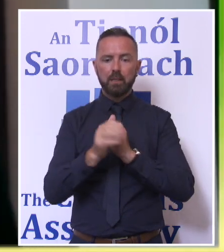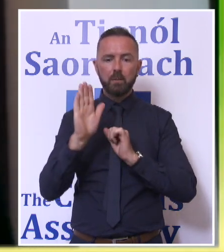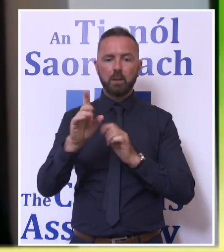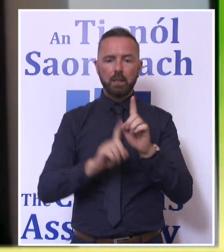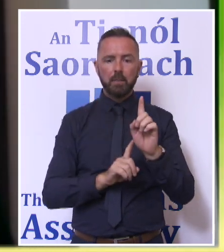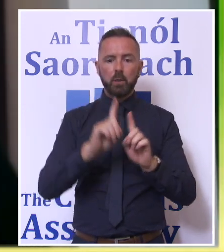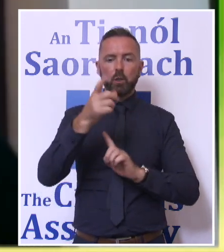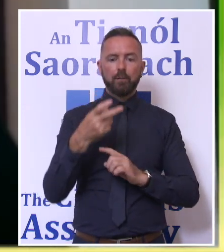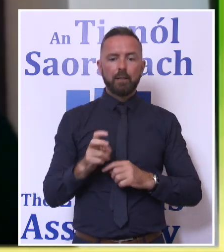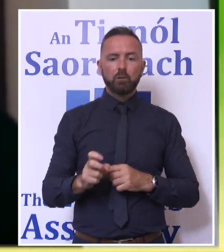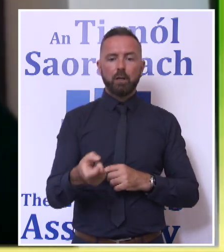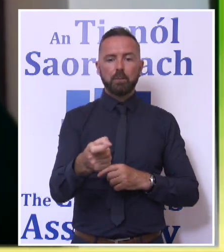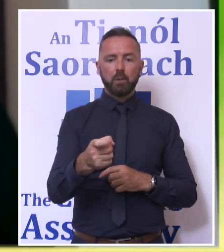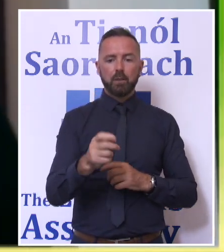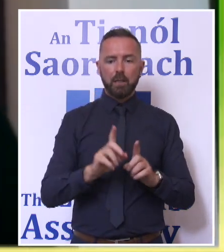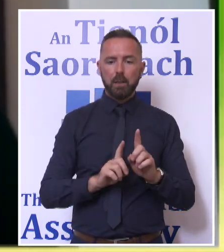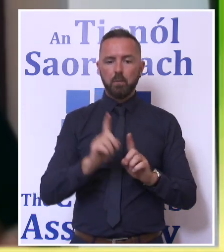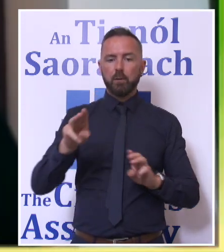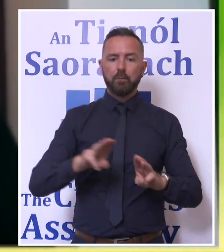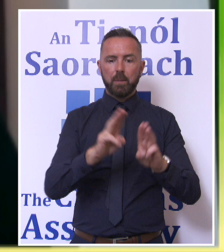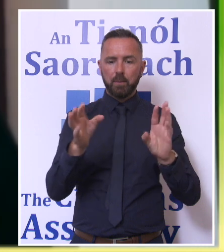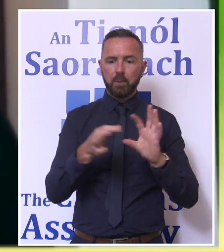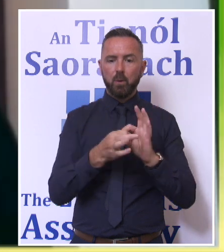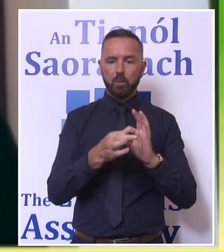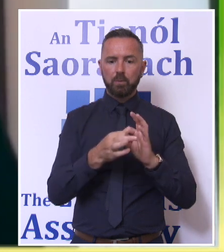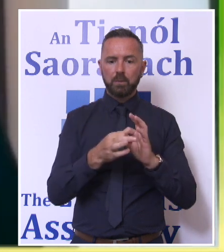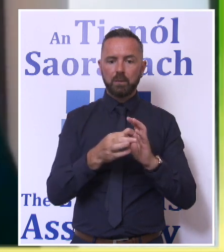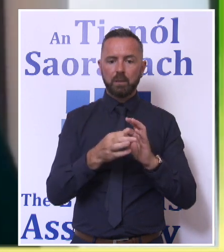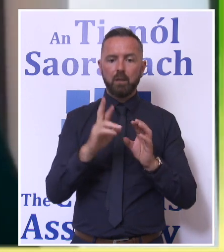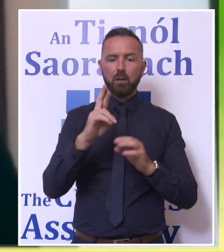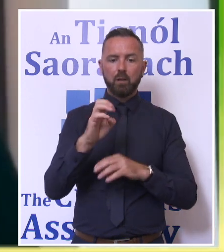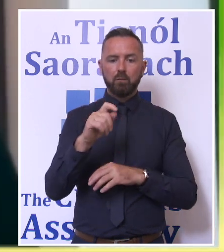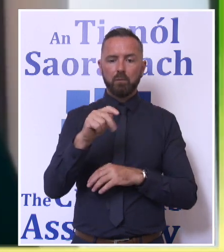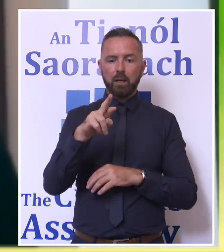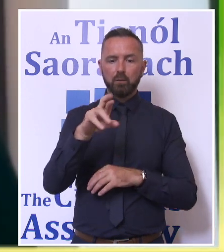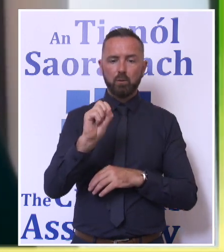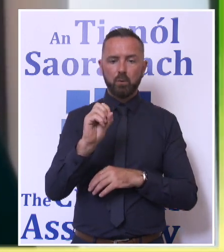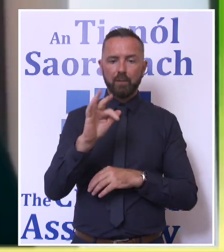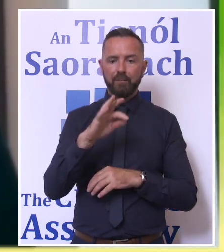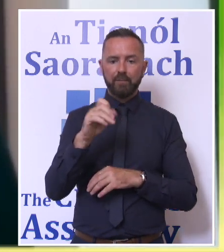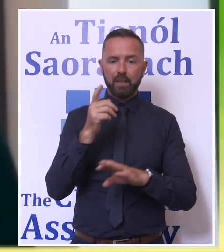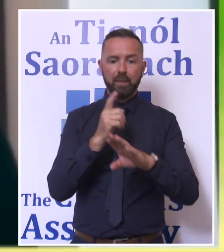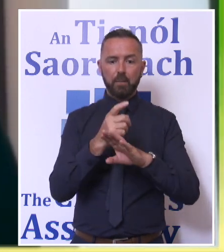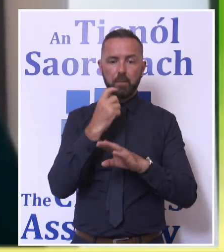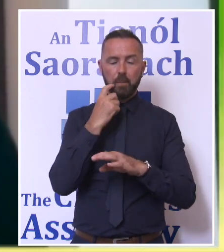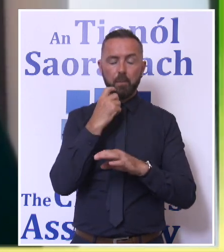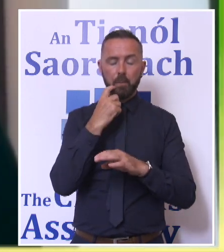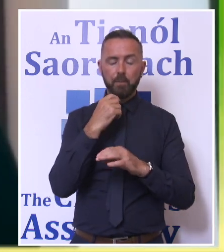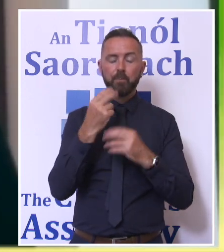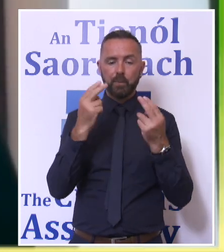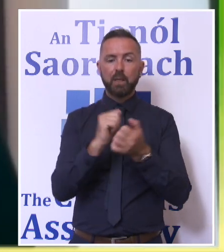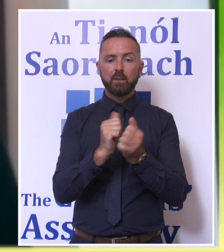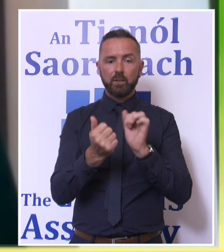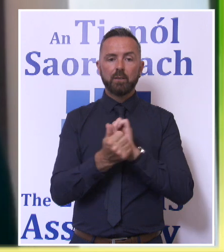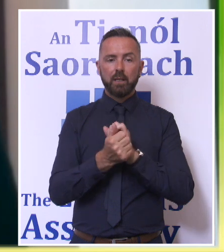improve transport. You've got to improve people's homes, retrofit them. That's why you need to be able to make